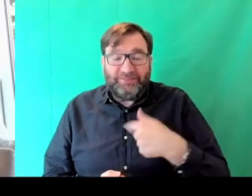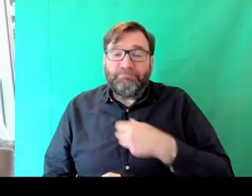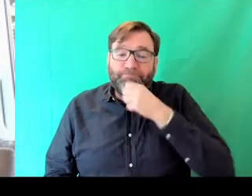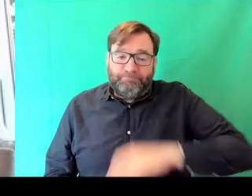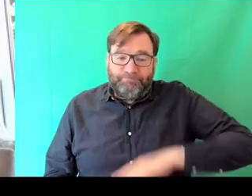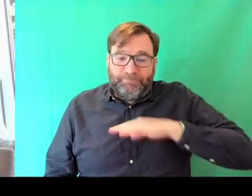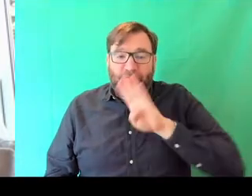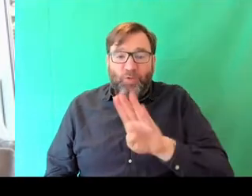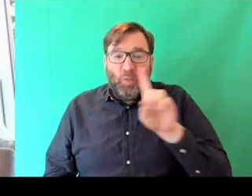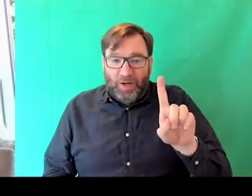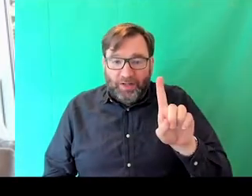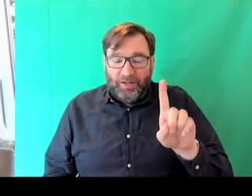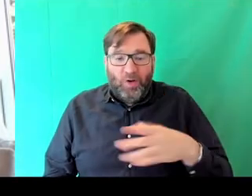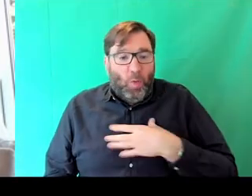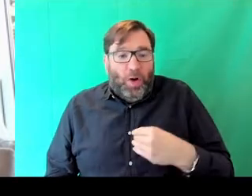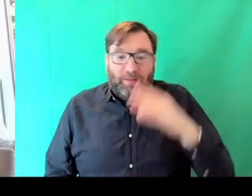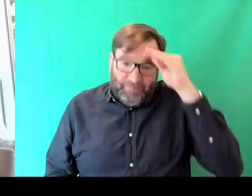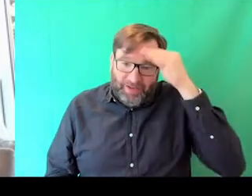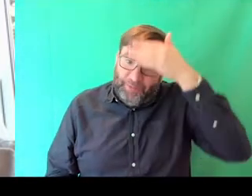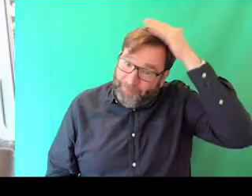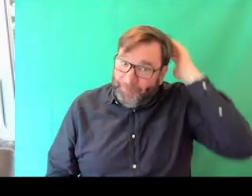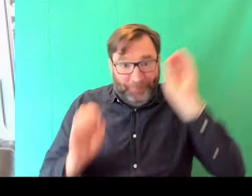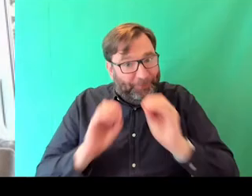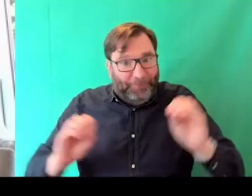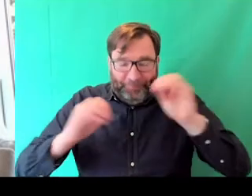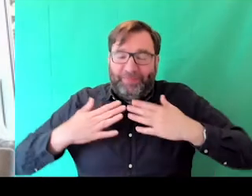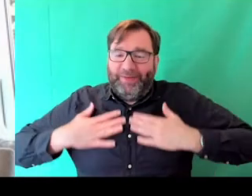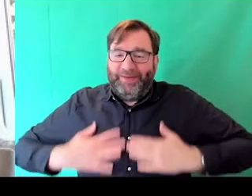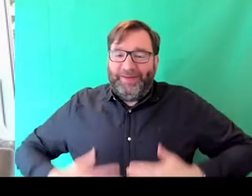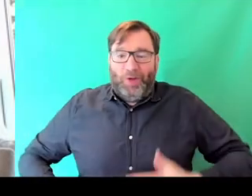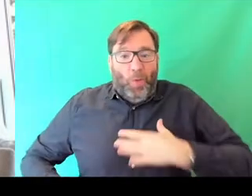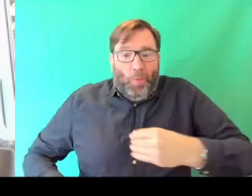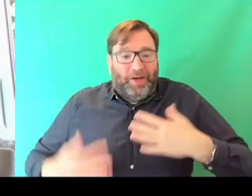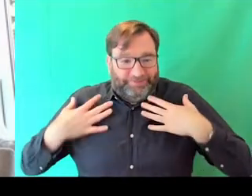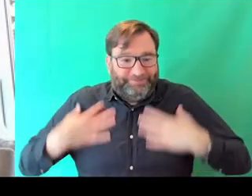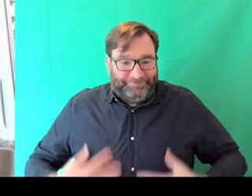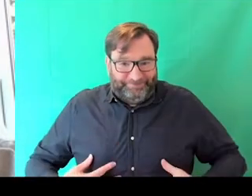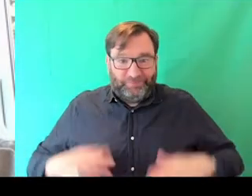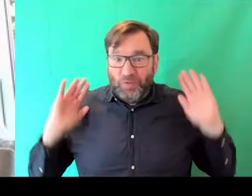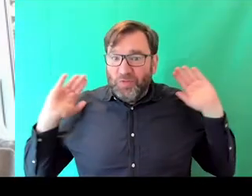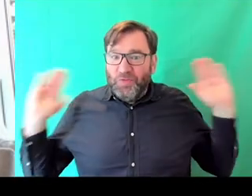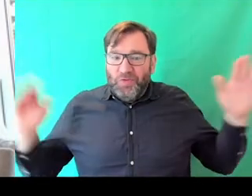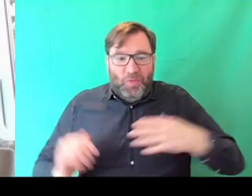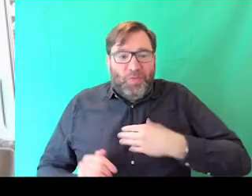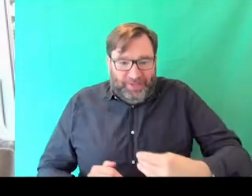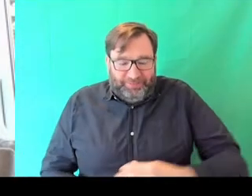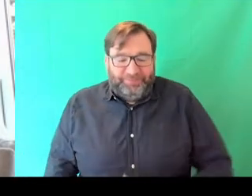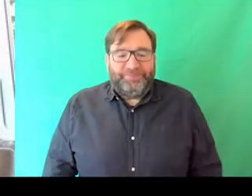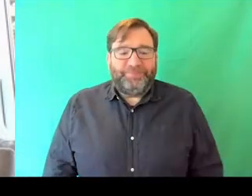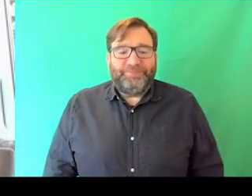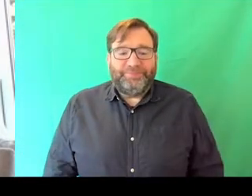I'm slightly different to Anna and to Tucker in as much as my career at Aviva ran in parallel with my athletics career.